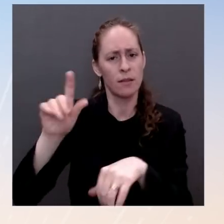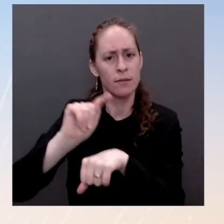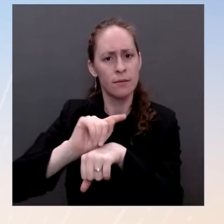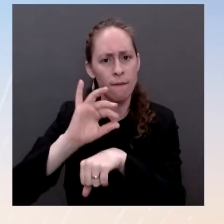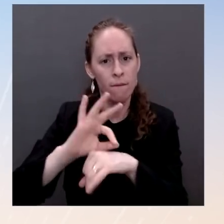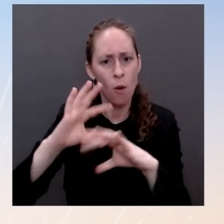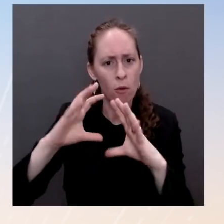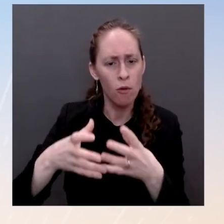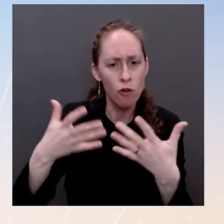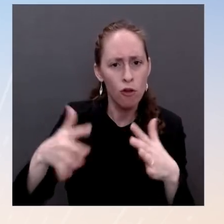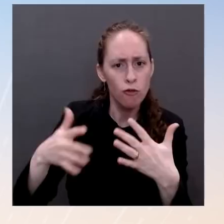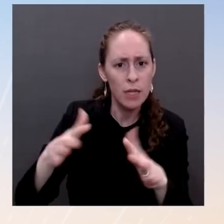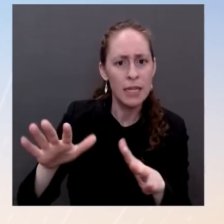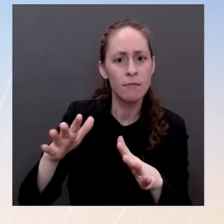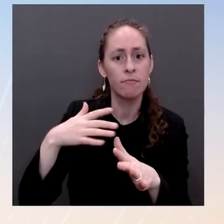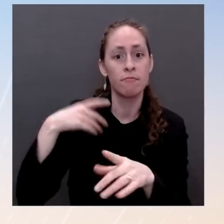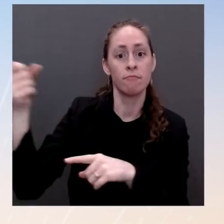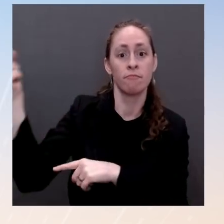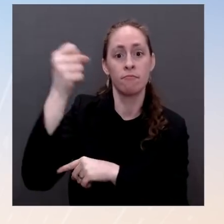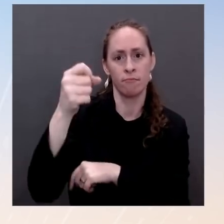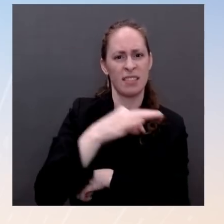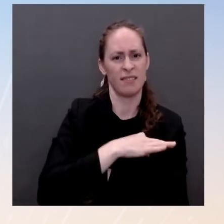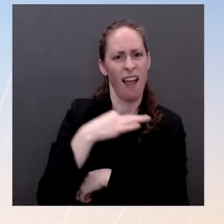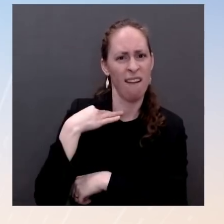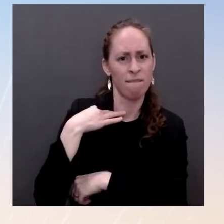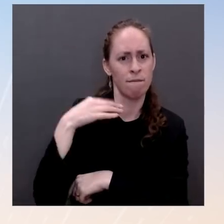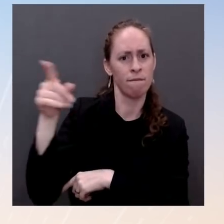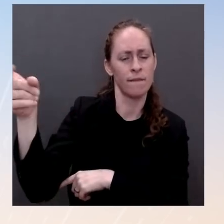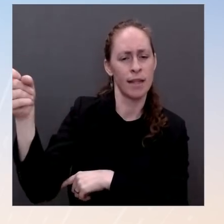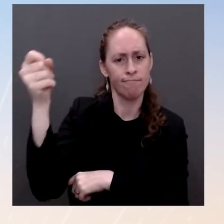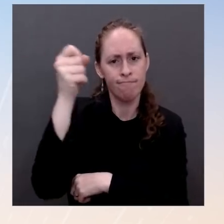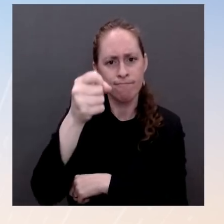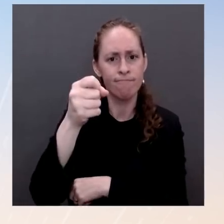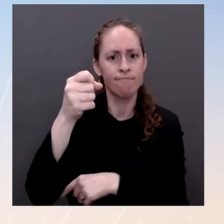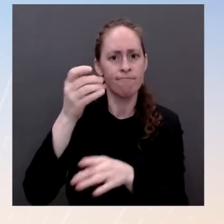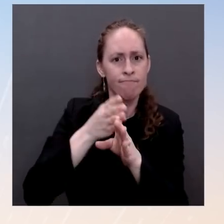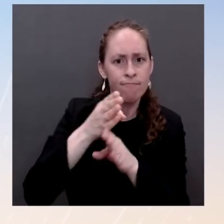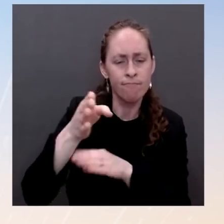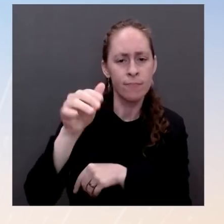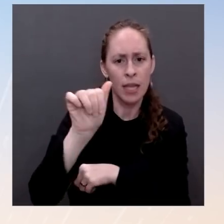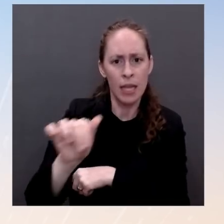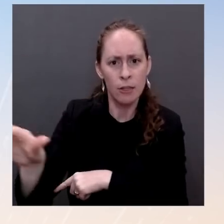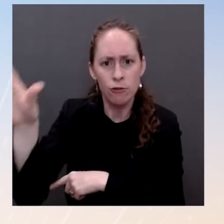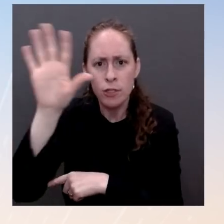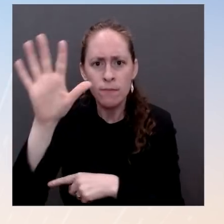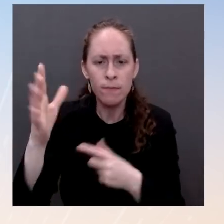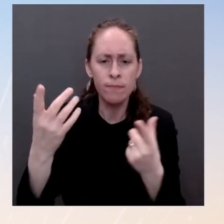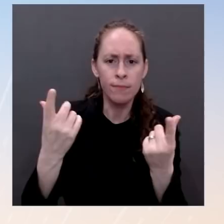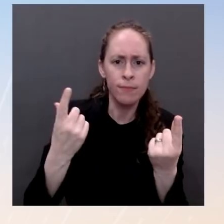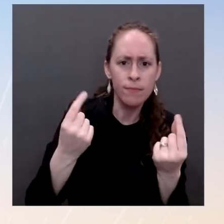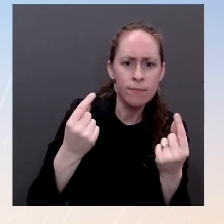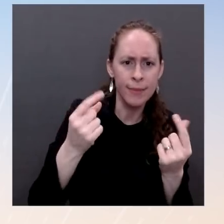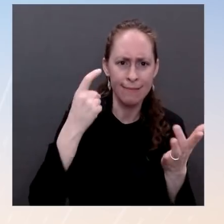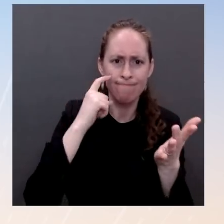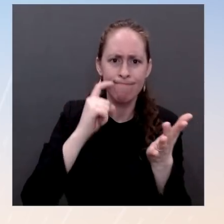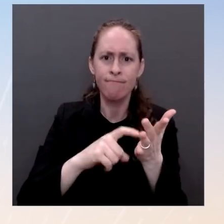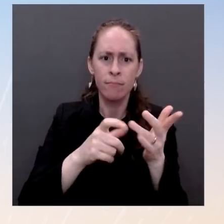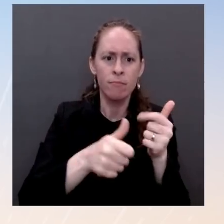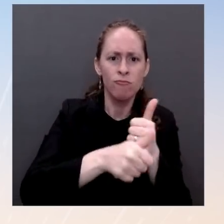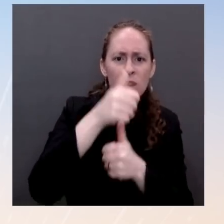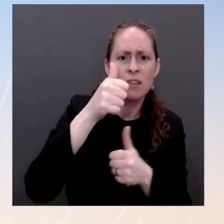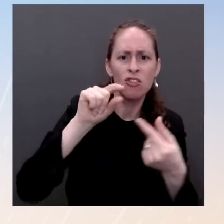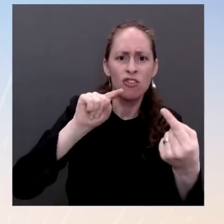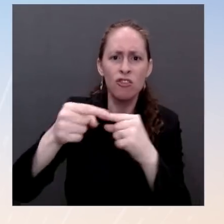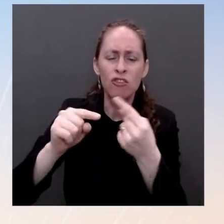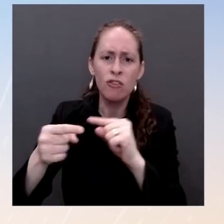someone who can speak to these threats and these concerns and these fears felt by the Asian American community, because there's a number of steps we